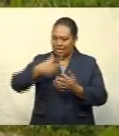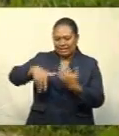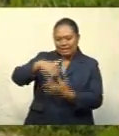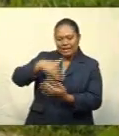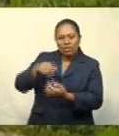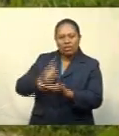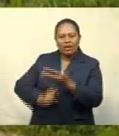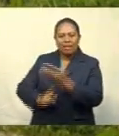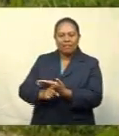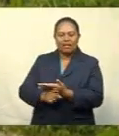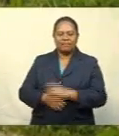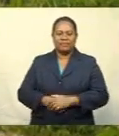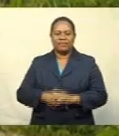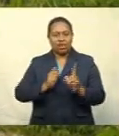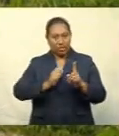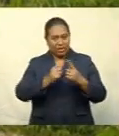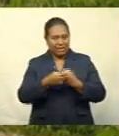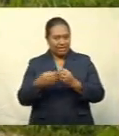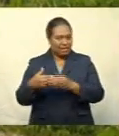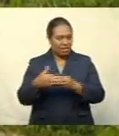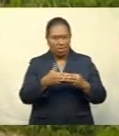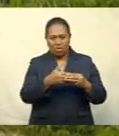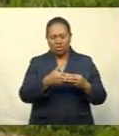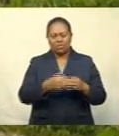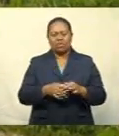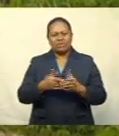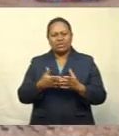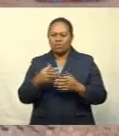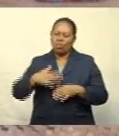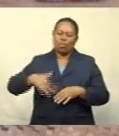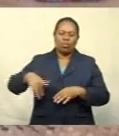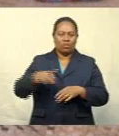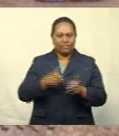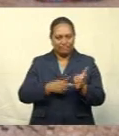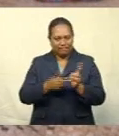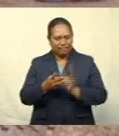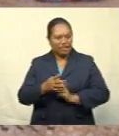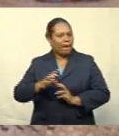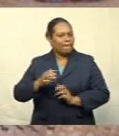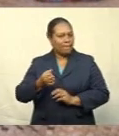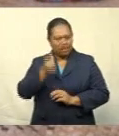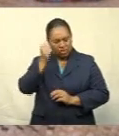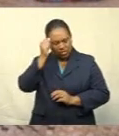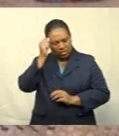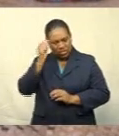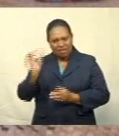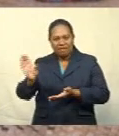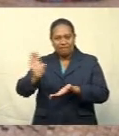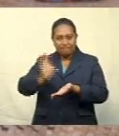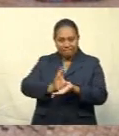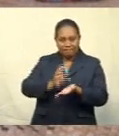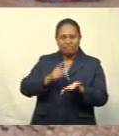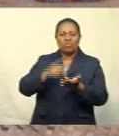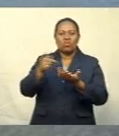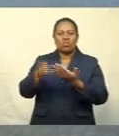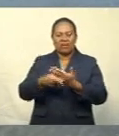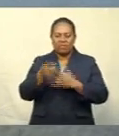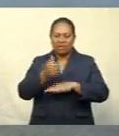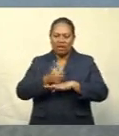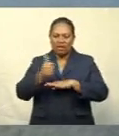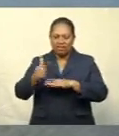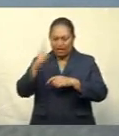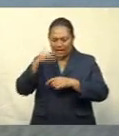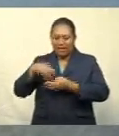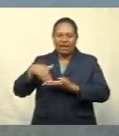Kandavu and traditional leaders ensure their respective villages are aware of government climate funds and programs that help contribute to their climate